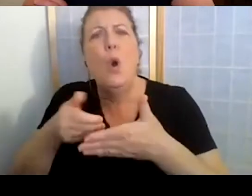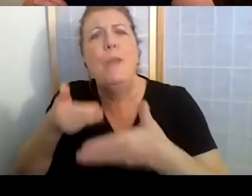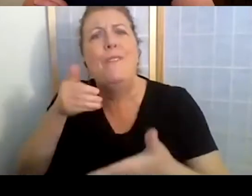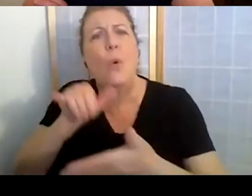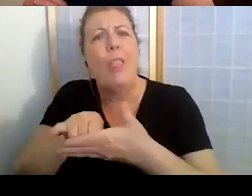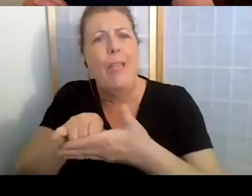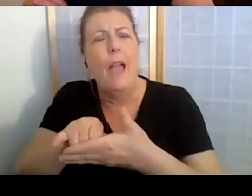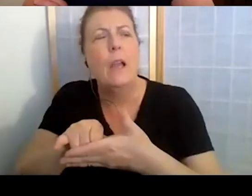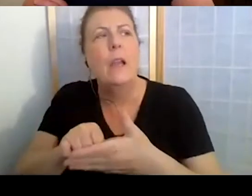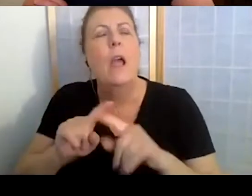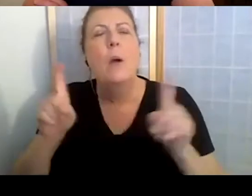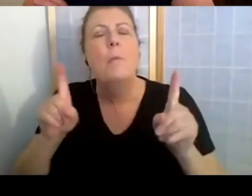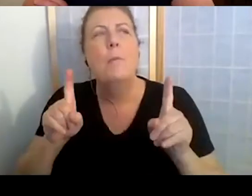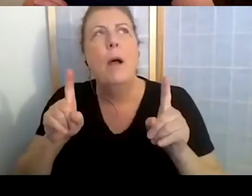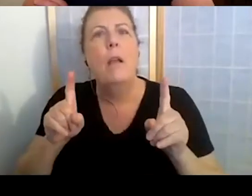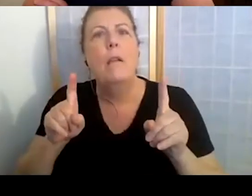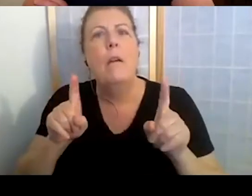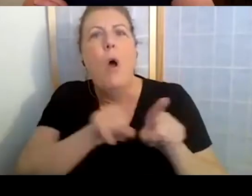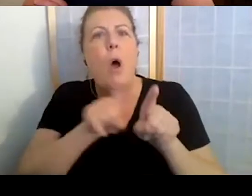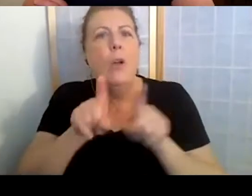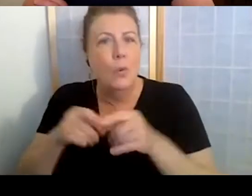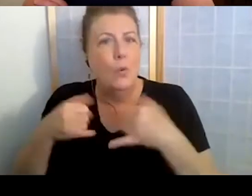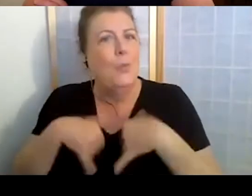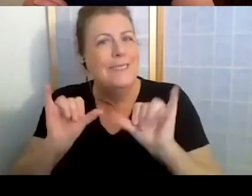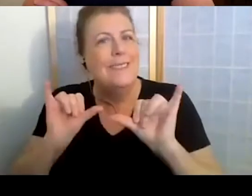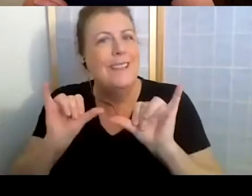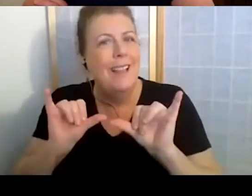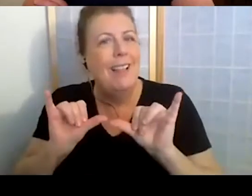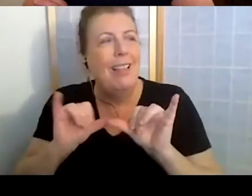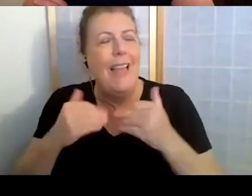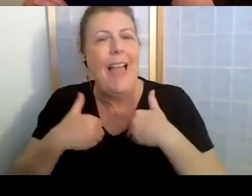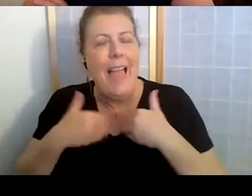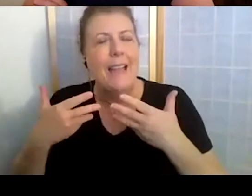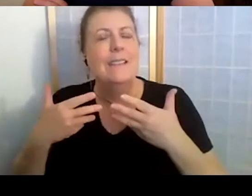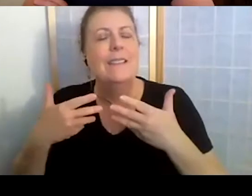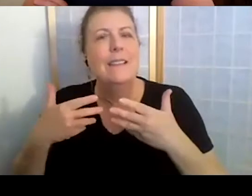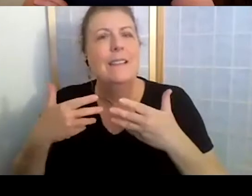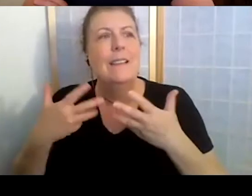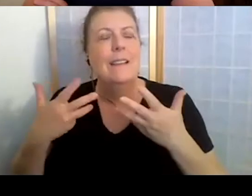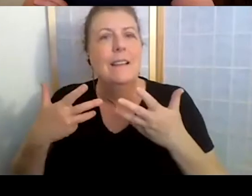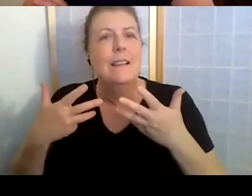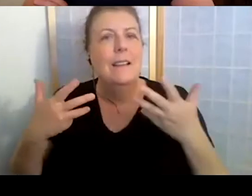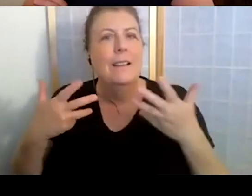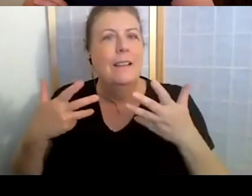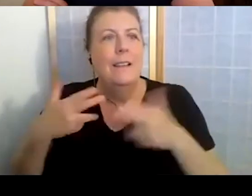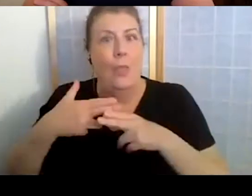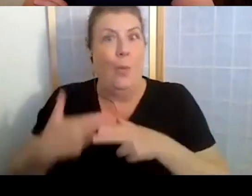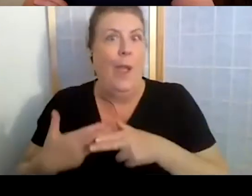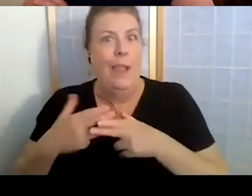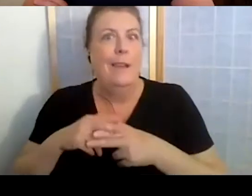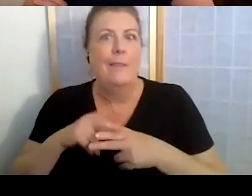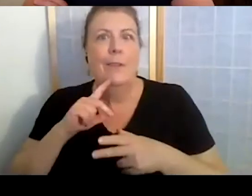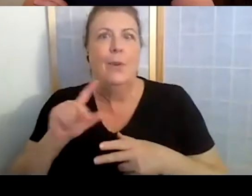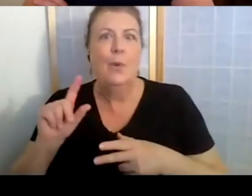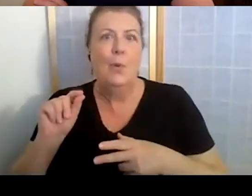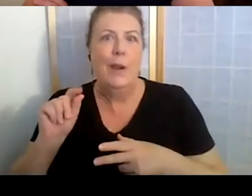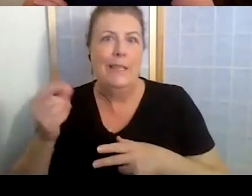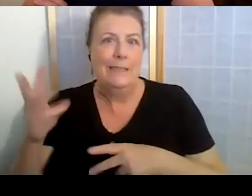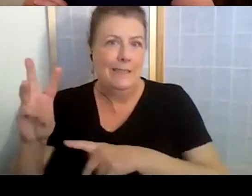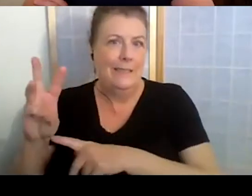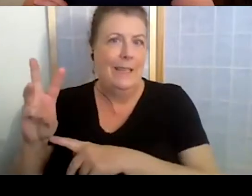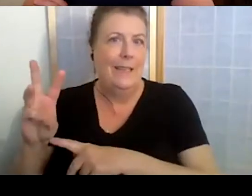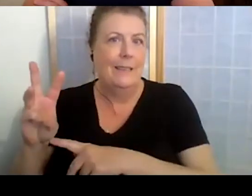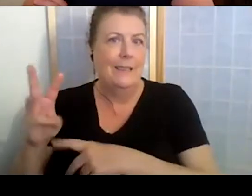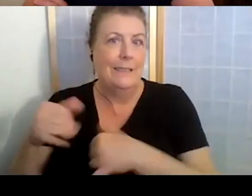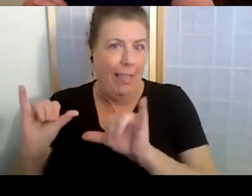also sort of in the wake still of 2016 sure. and trying to figure out, well, what happened there, really? And I